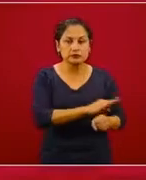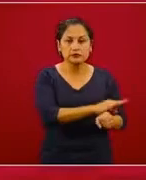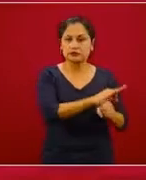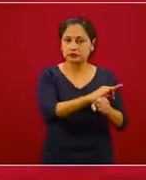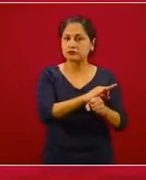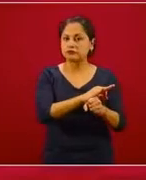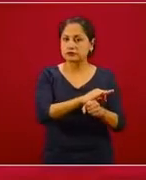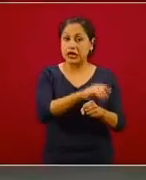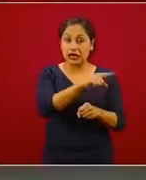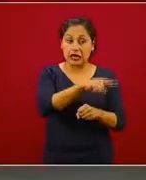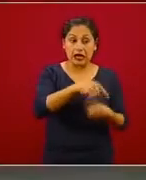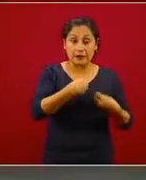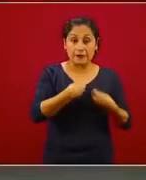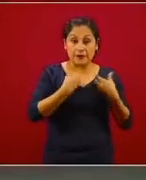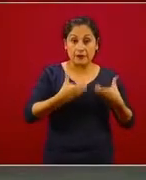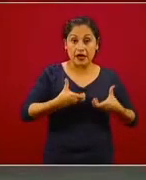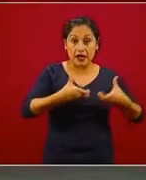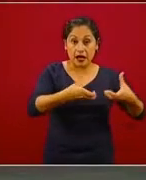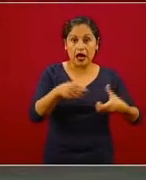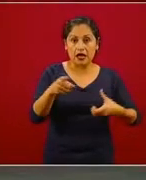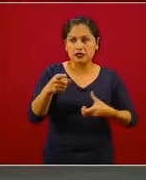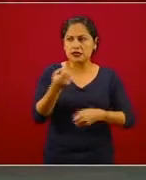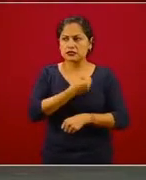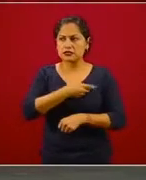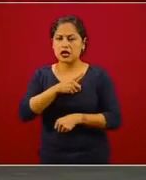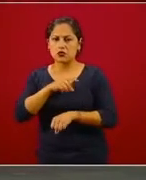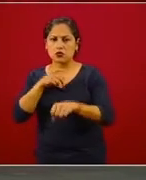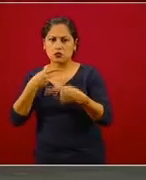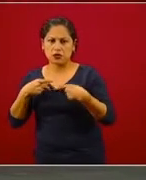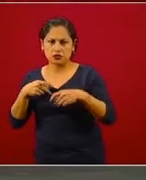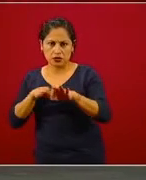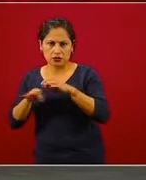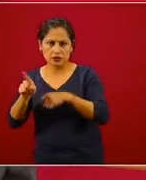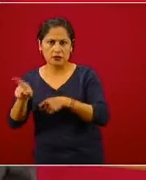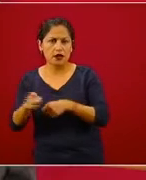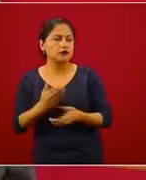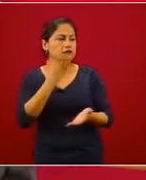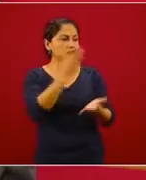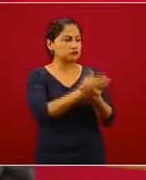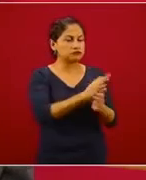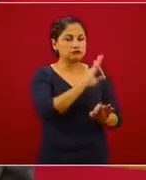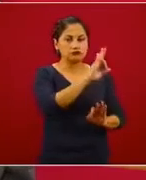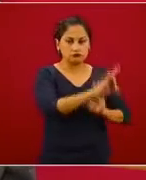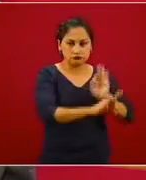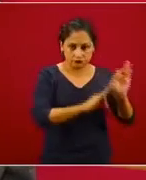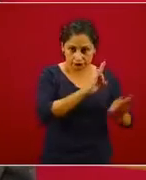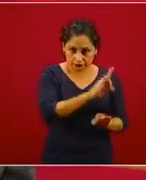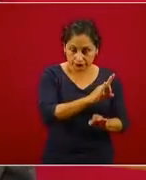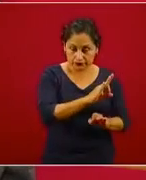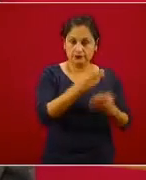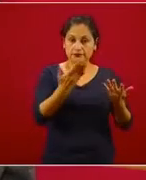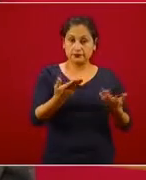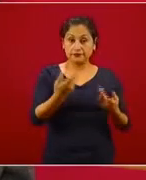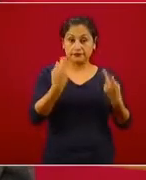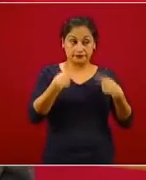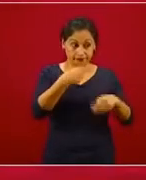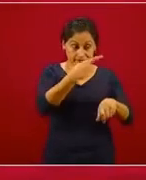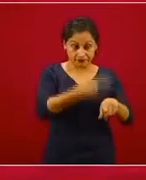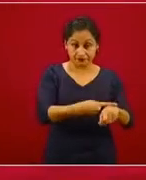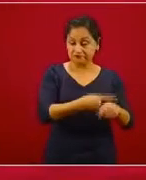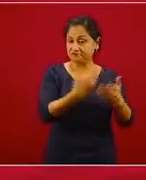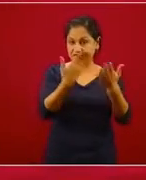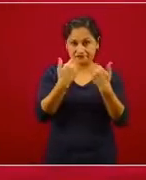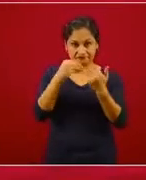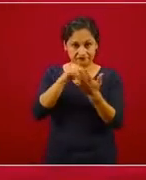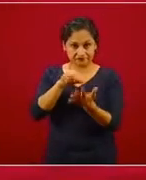we have a great number of people who have been treated by COVID during this pandemic. A lot of homeless people, they don't represent a